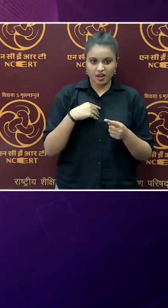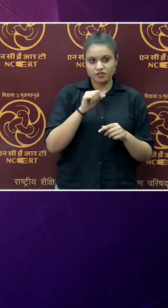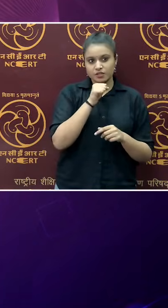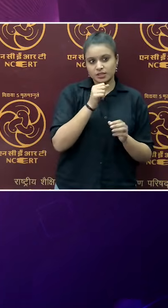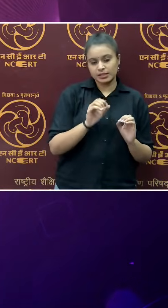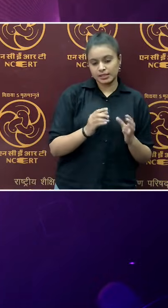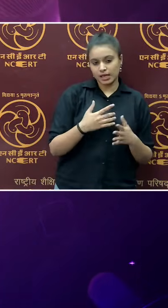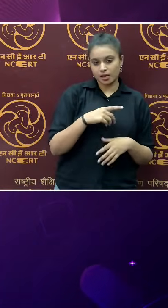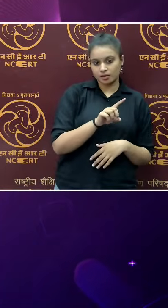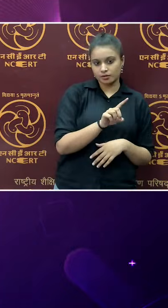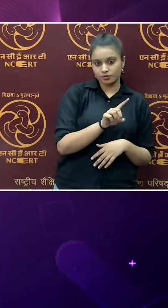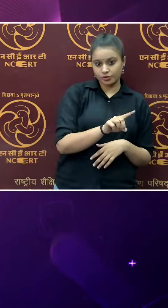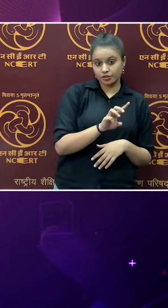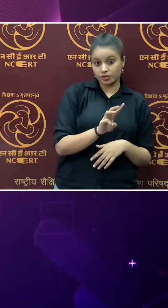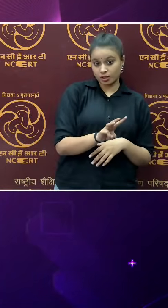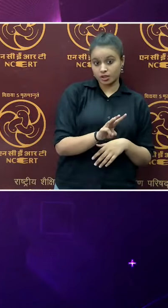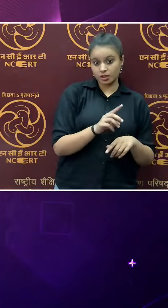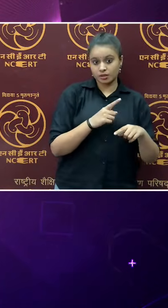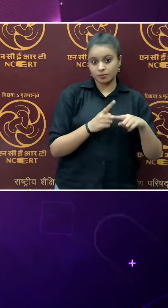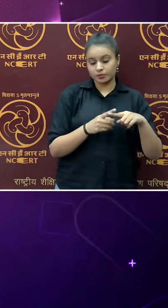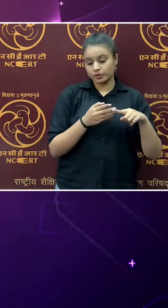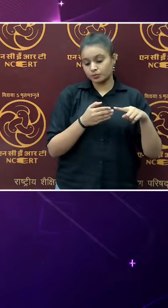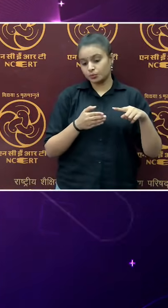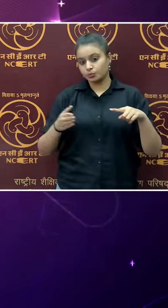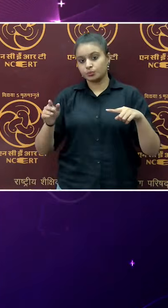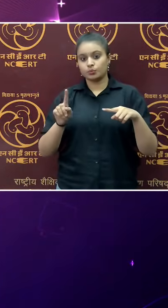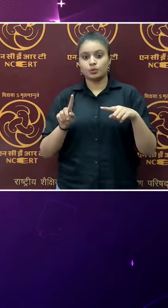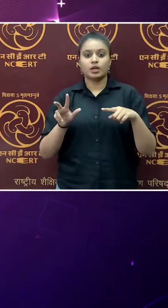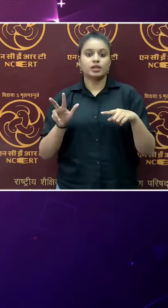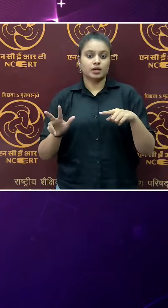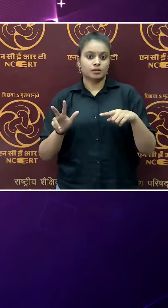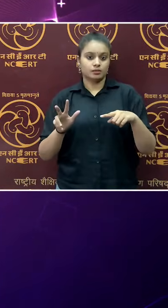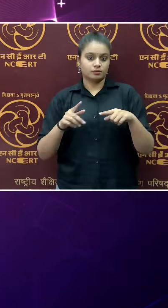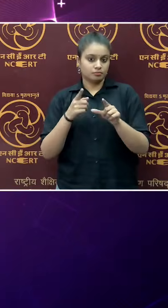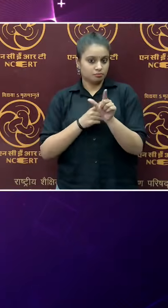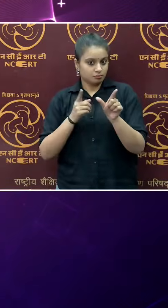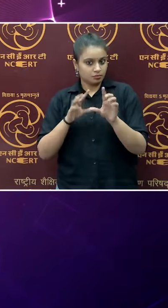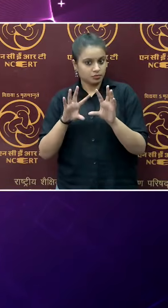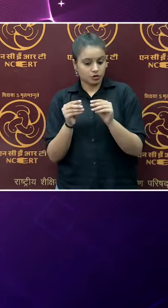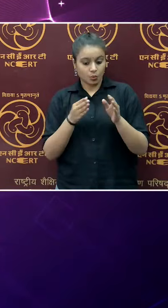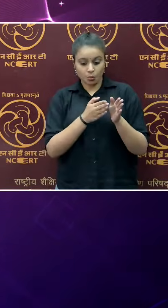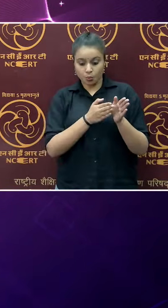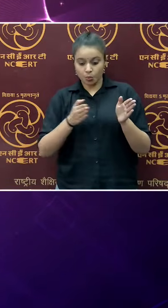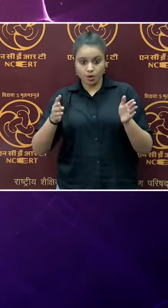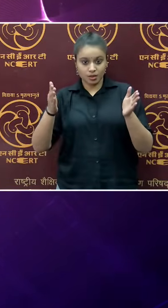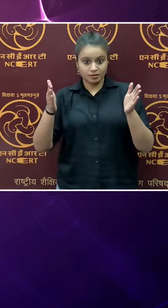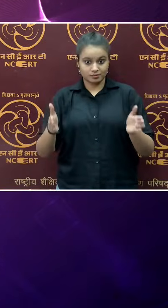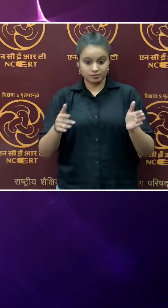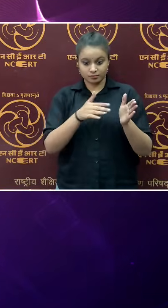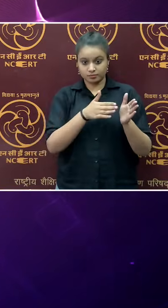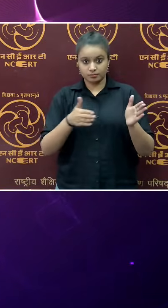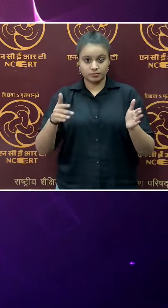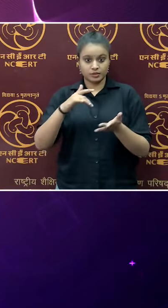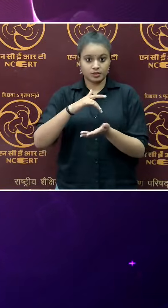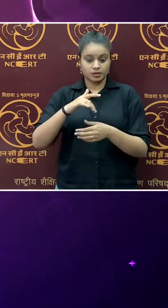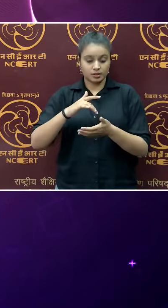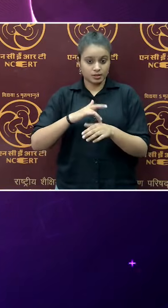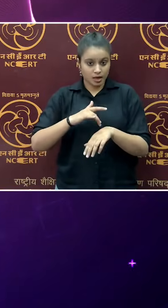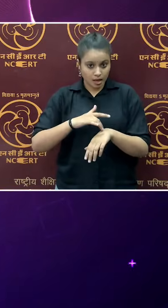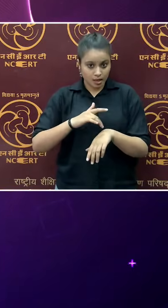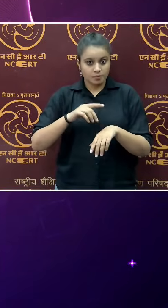13 plus age and goes up to 18 plus years. So during that period, there is a lot